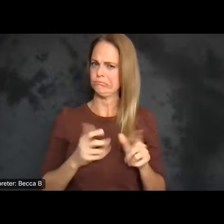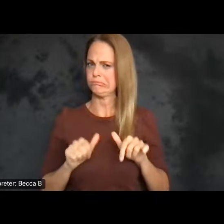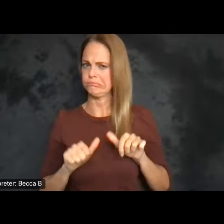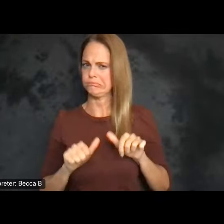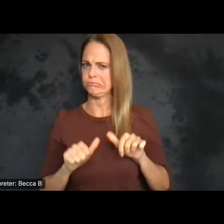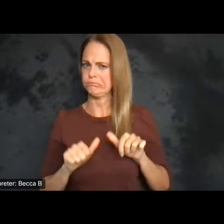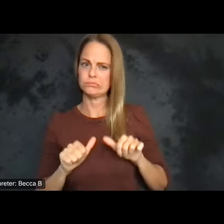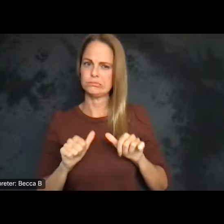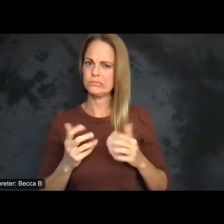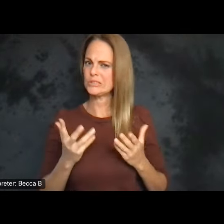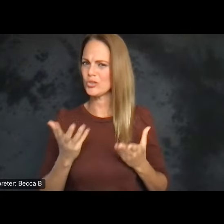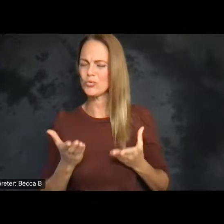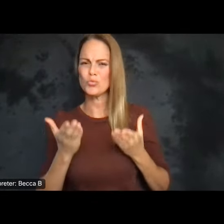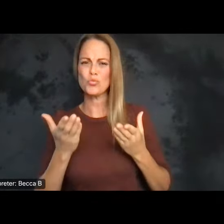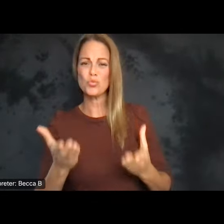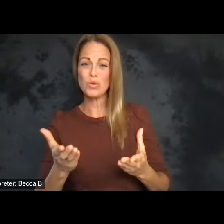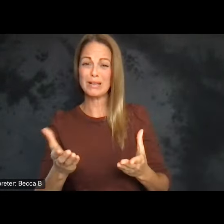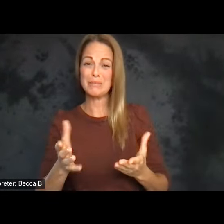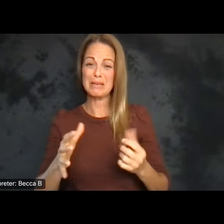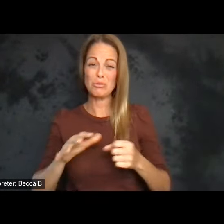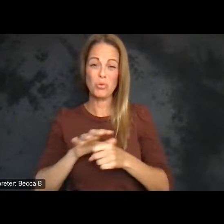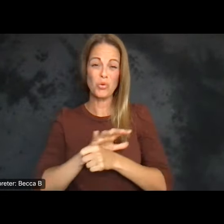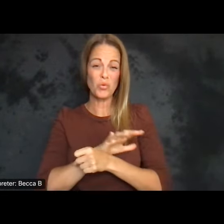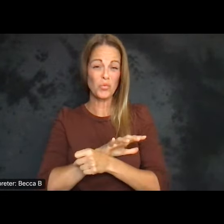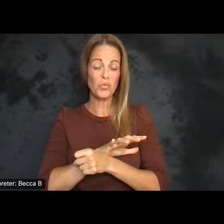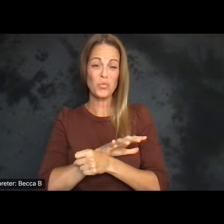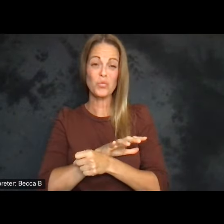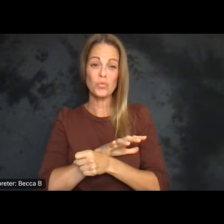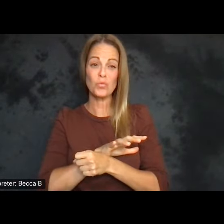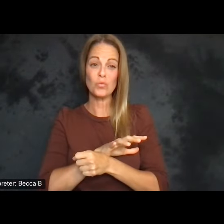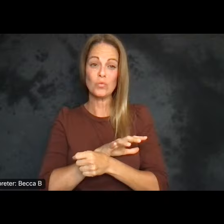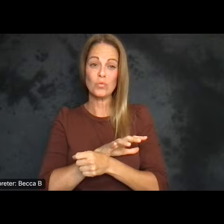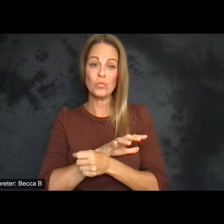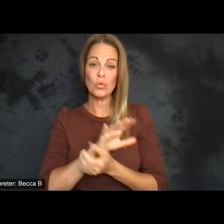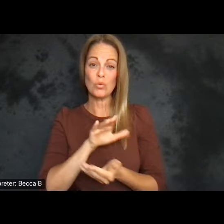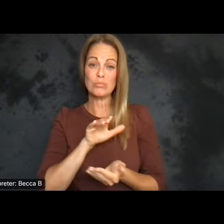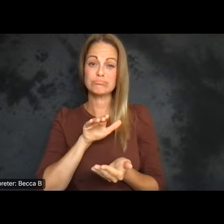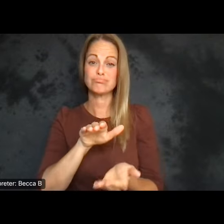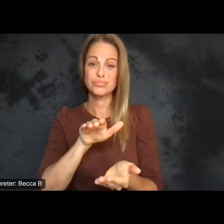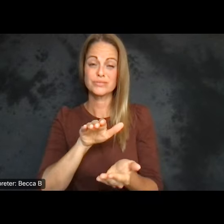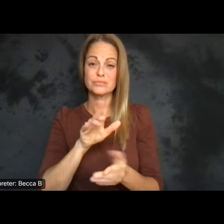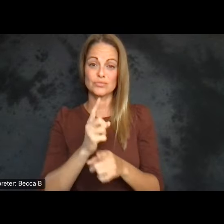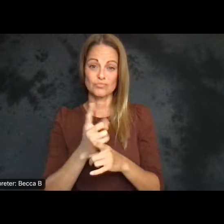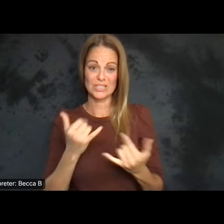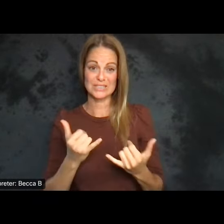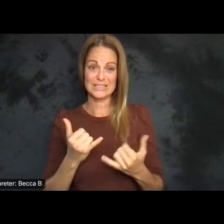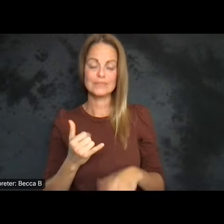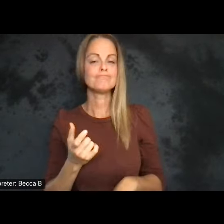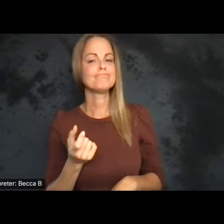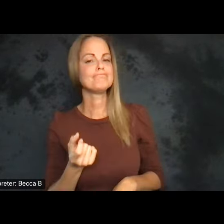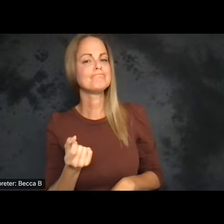recommending the whole package at this point. Am I following that right? You absolutely